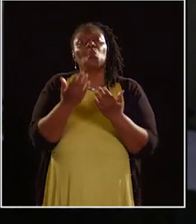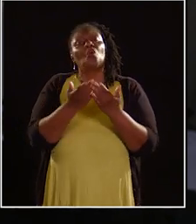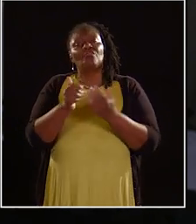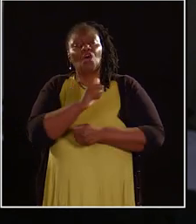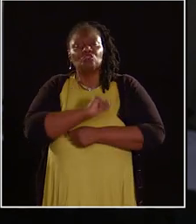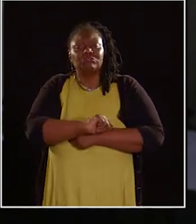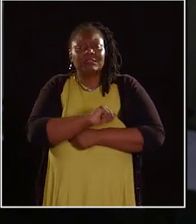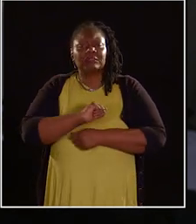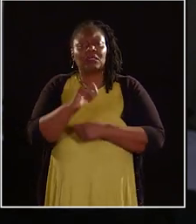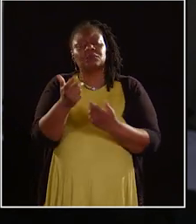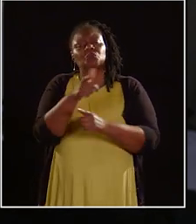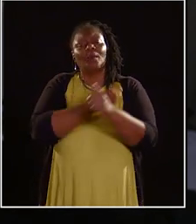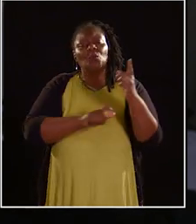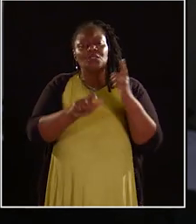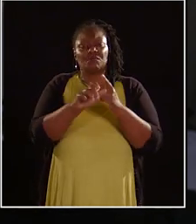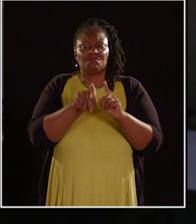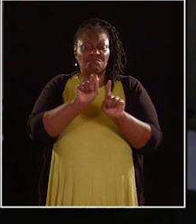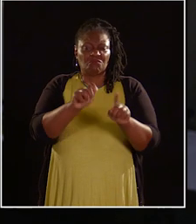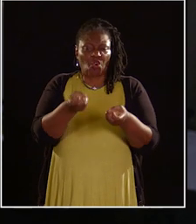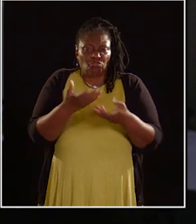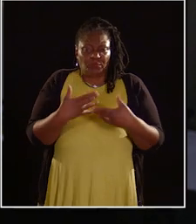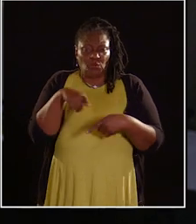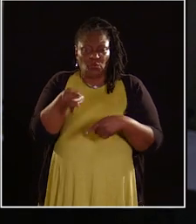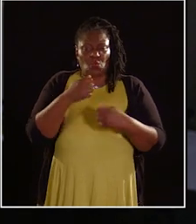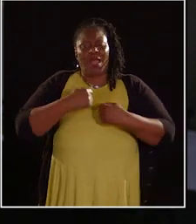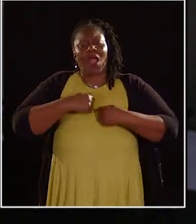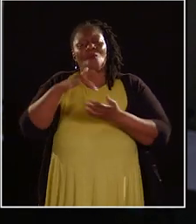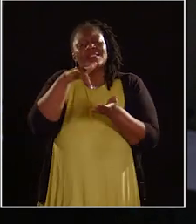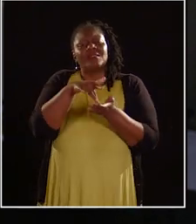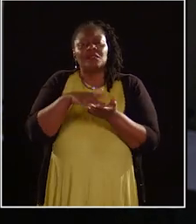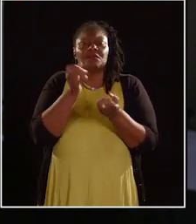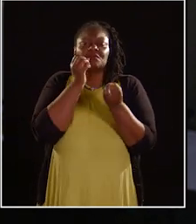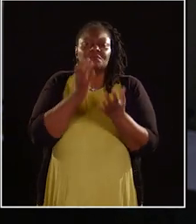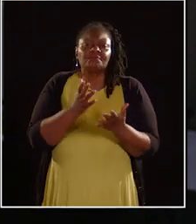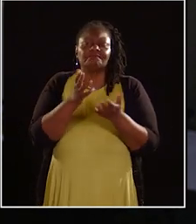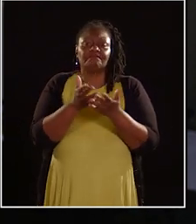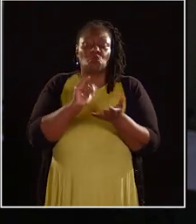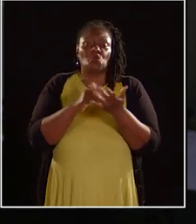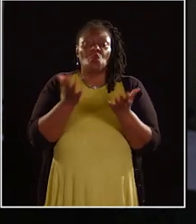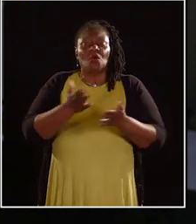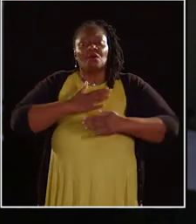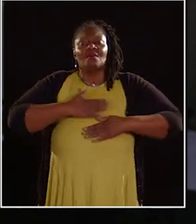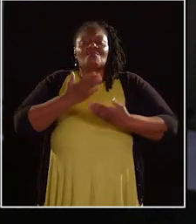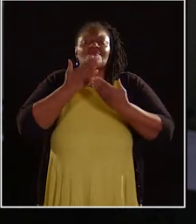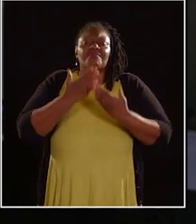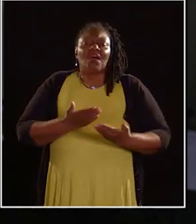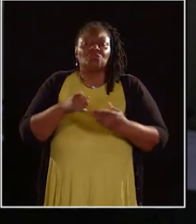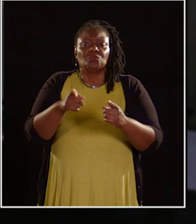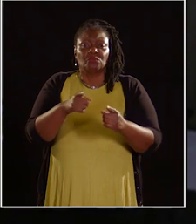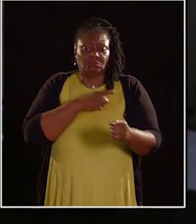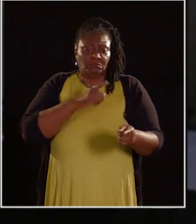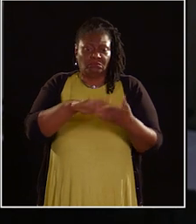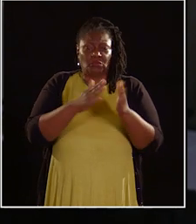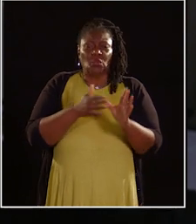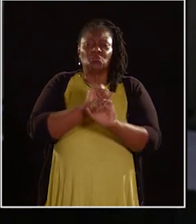communities. Your contribution to our city is truly immense. So I want to say a heartfelt thank you for